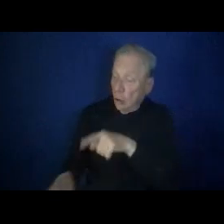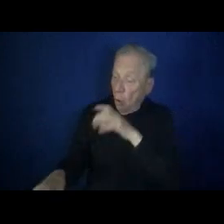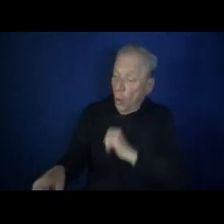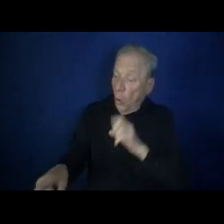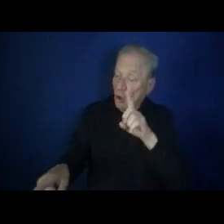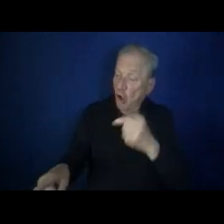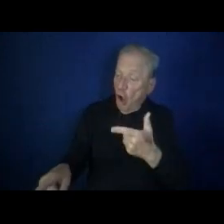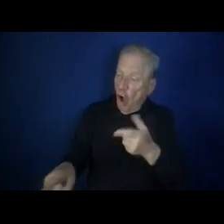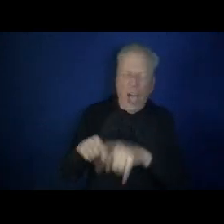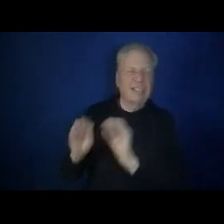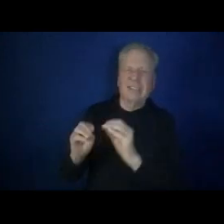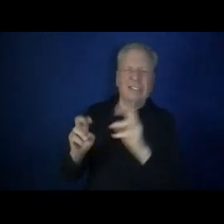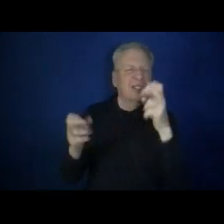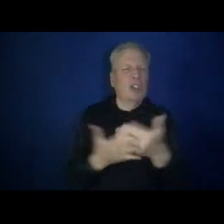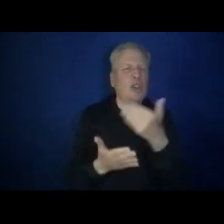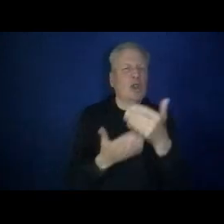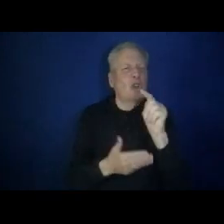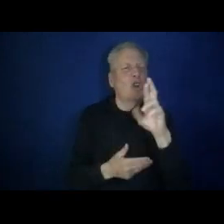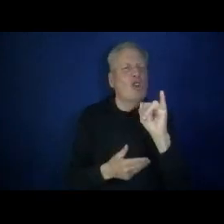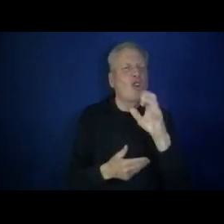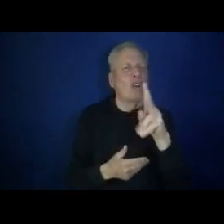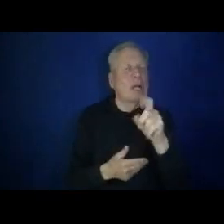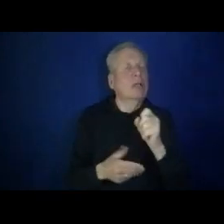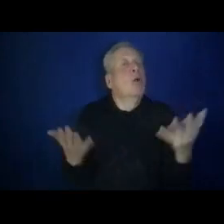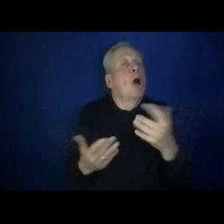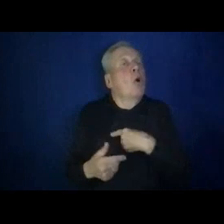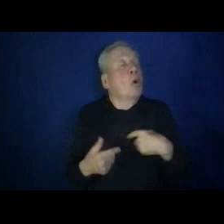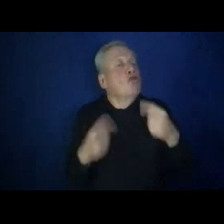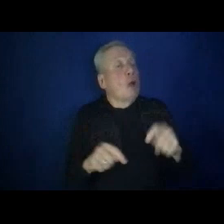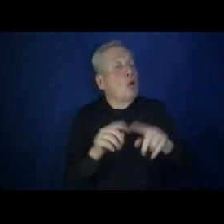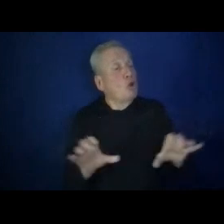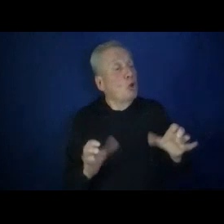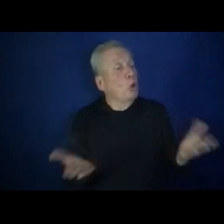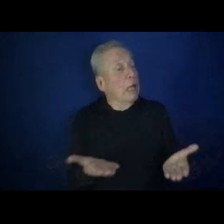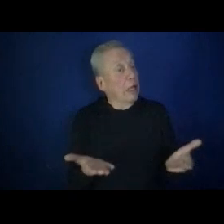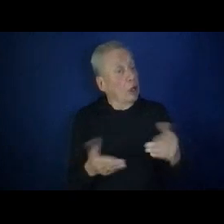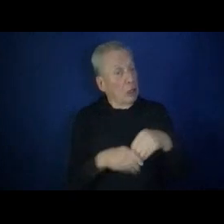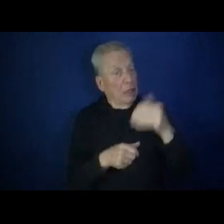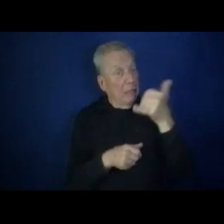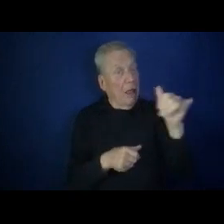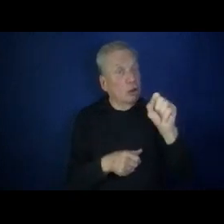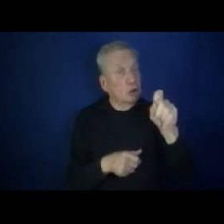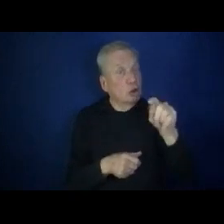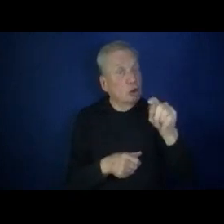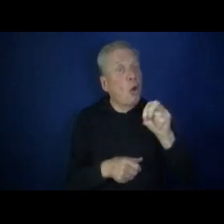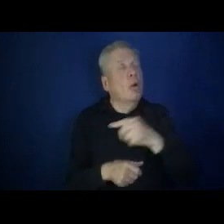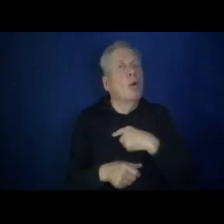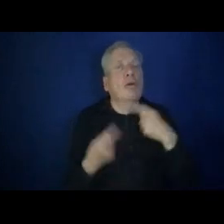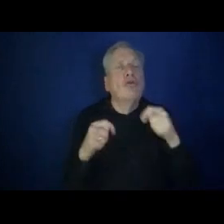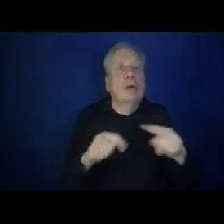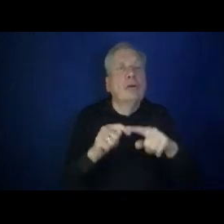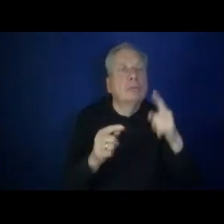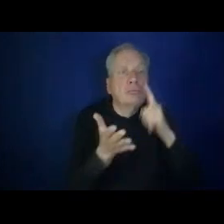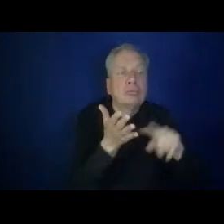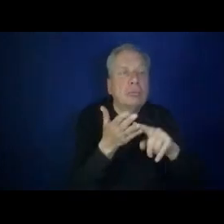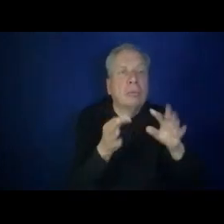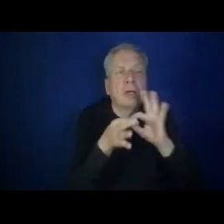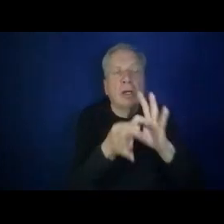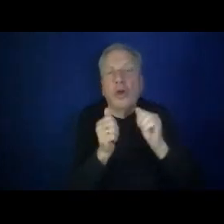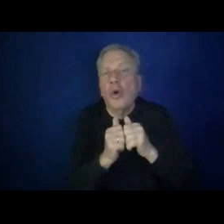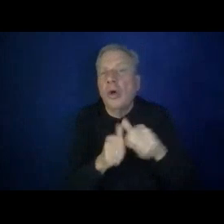great opportunity to do in Yellowstone is to try to help people understand different sides of different issues. When you talk about wolves or bears